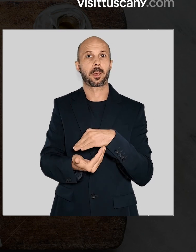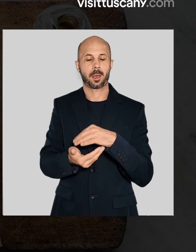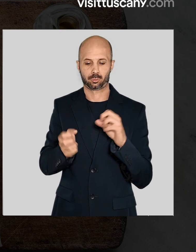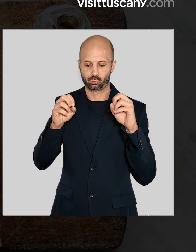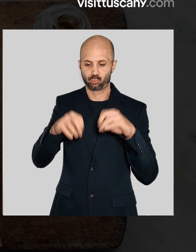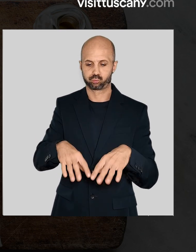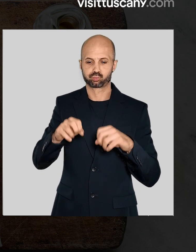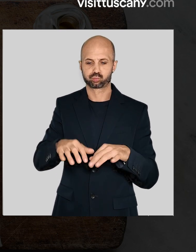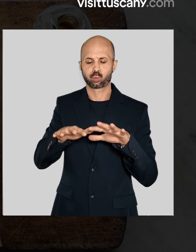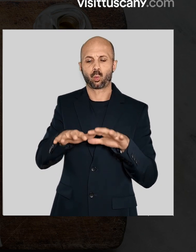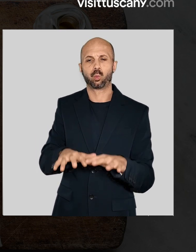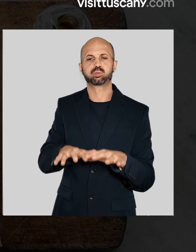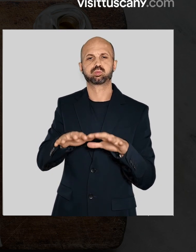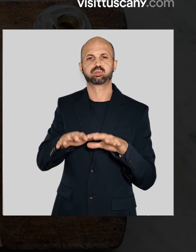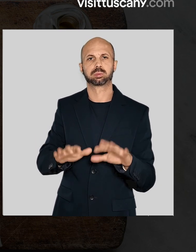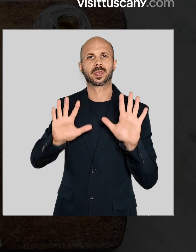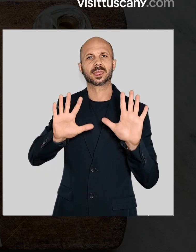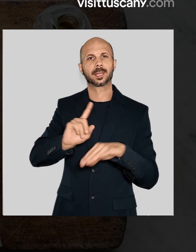salt.